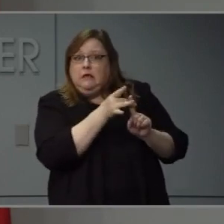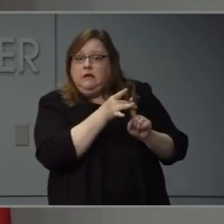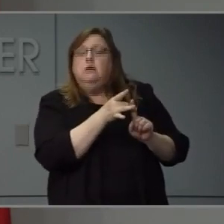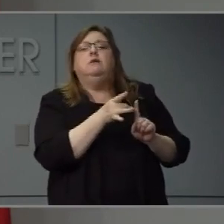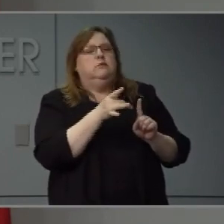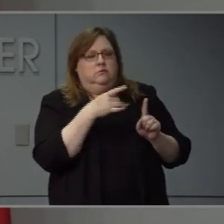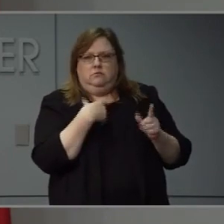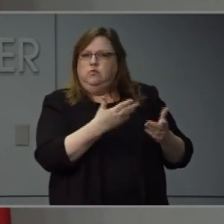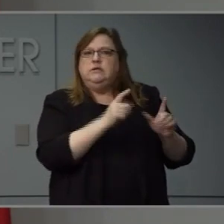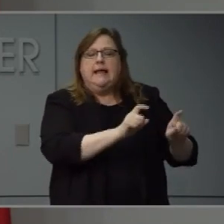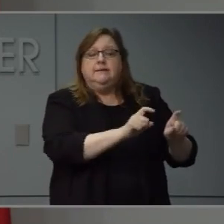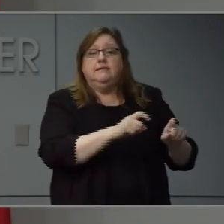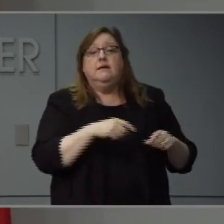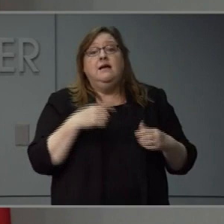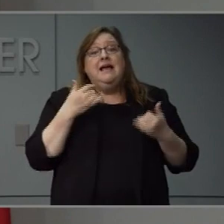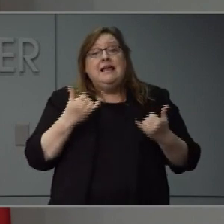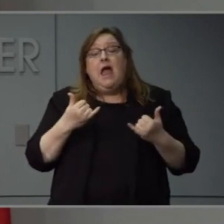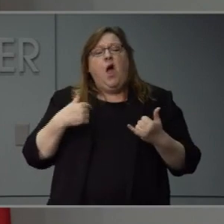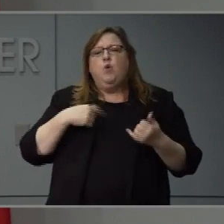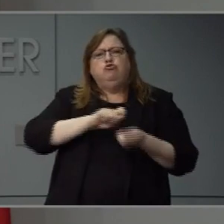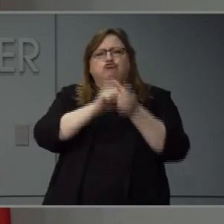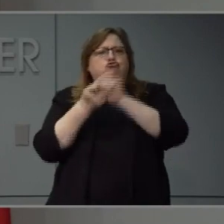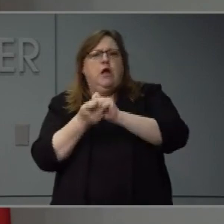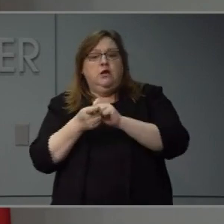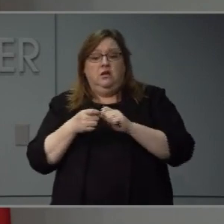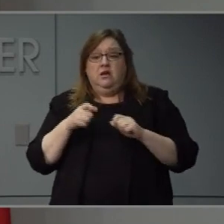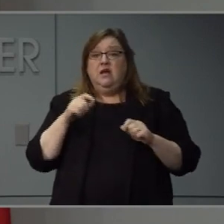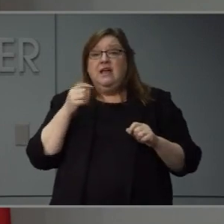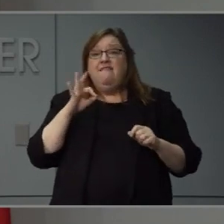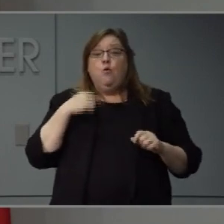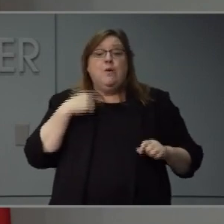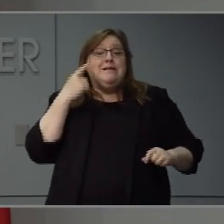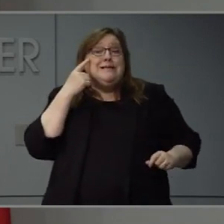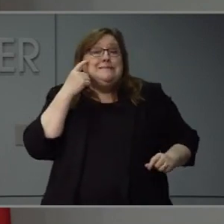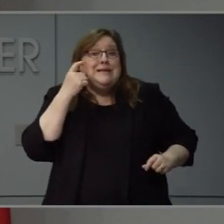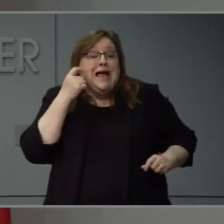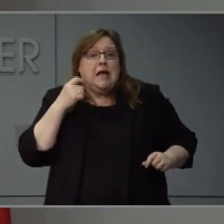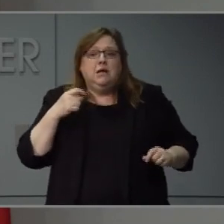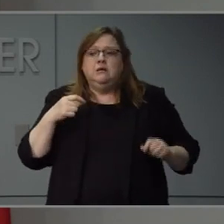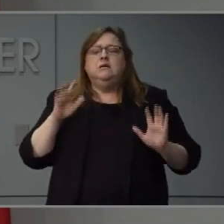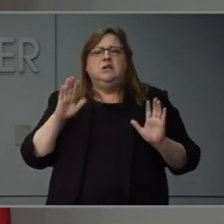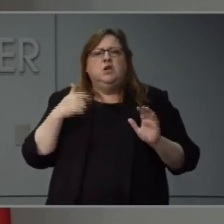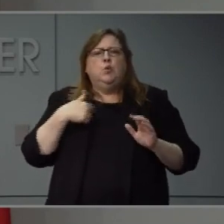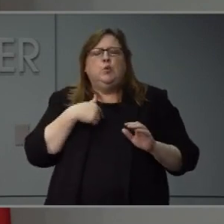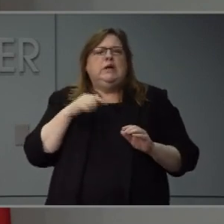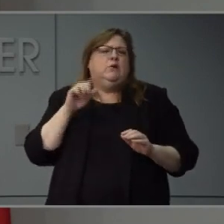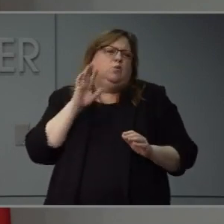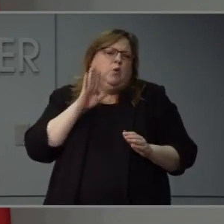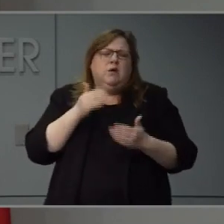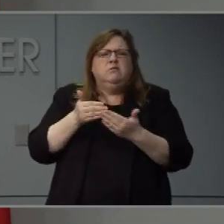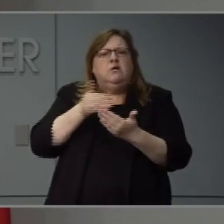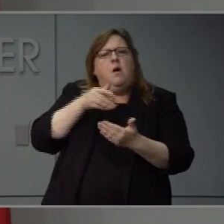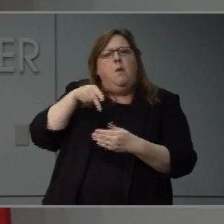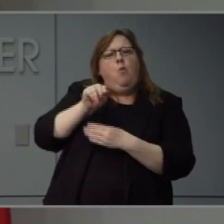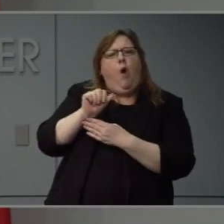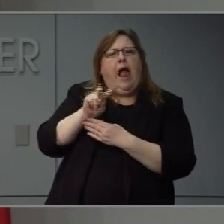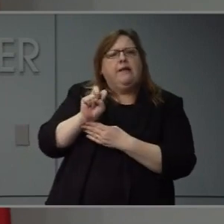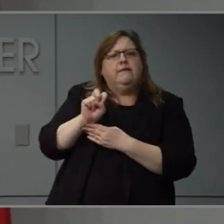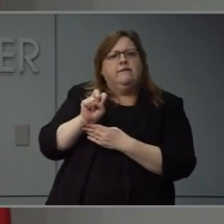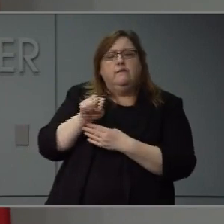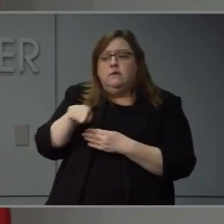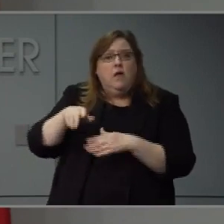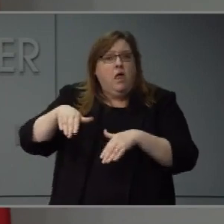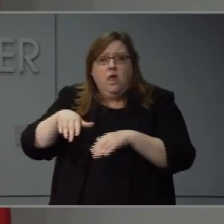not. We just know that this virus is here. It's getting into some of those high-risk settings. We need to be even more proactive now that we have